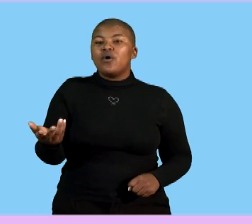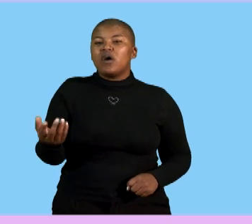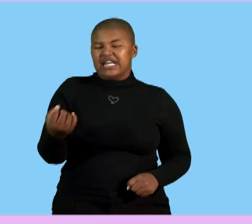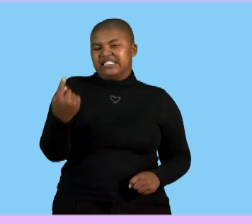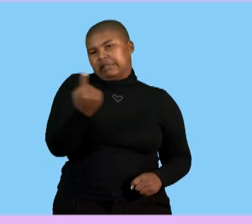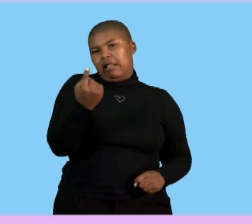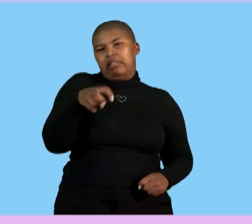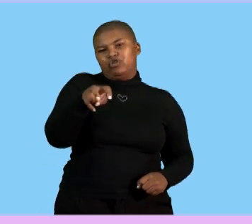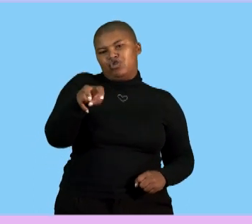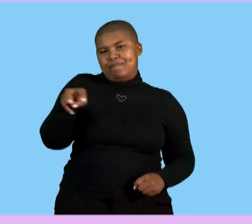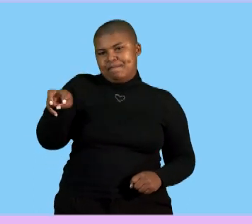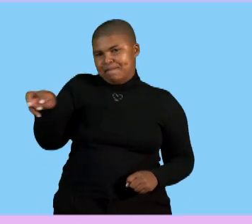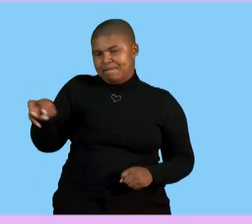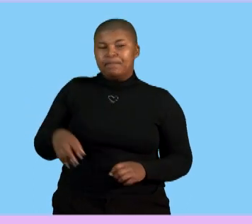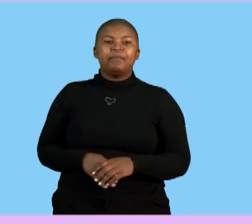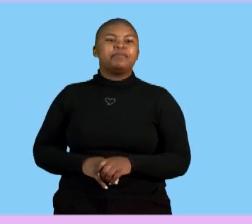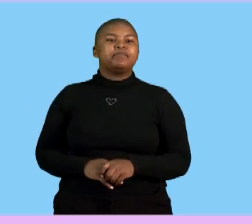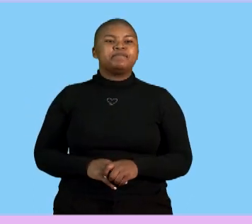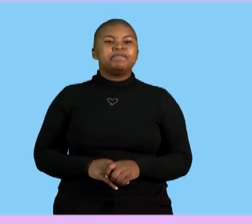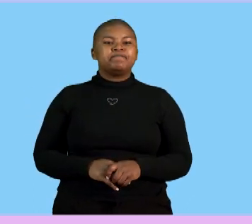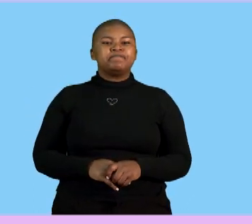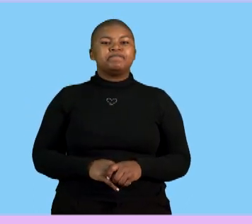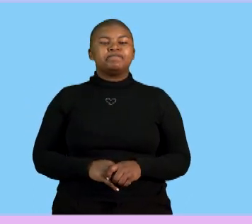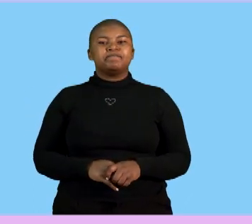of single trips.